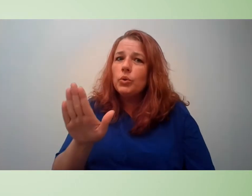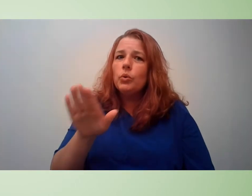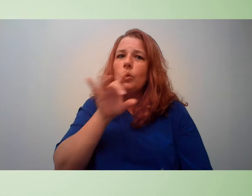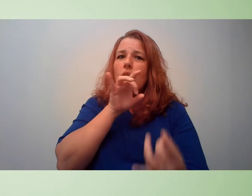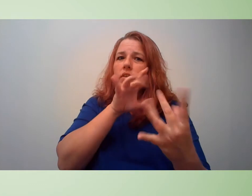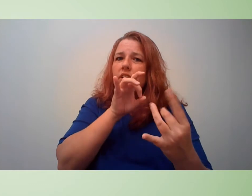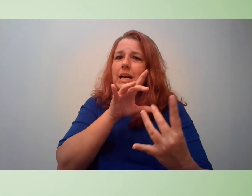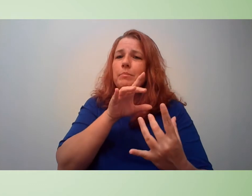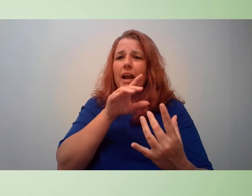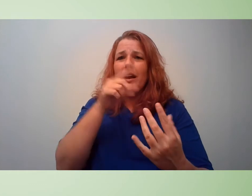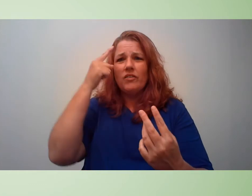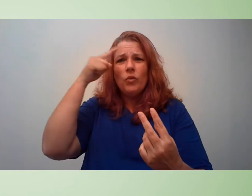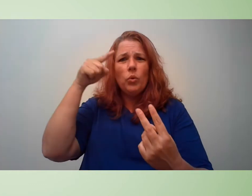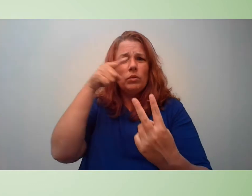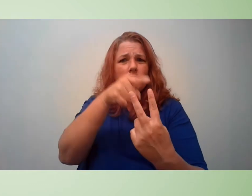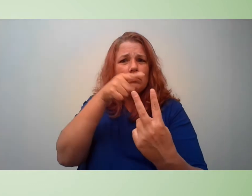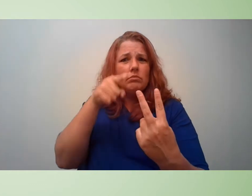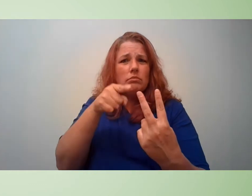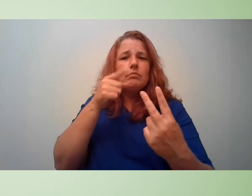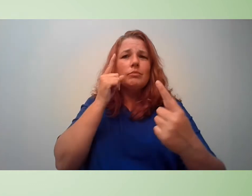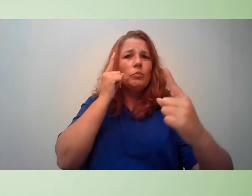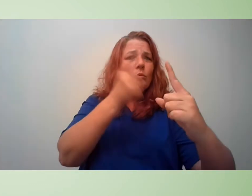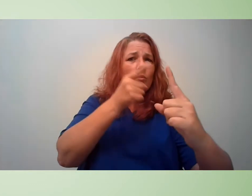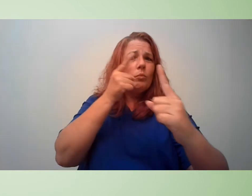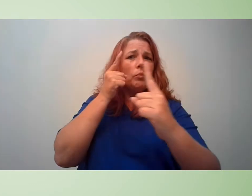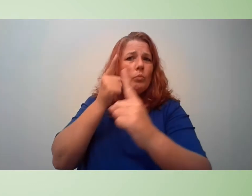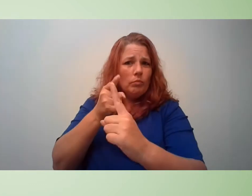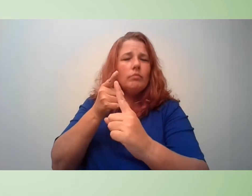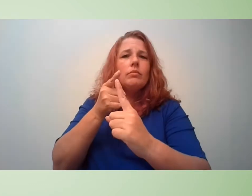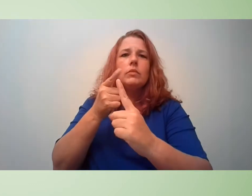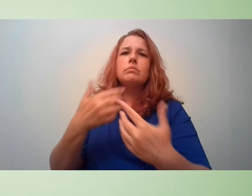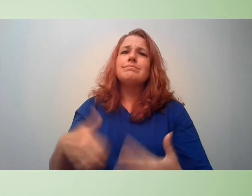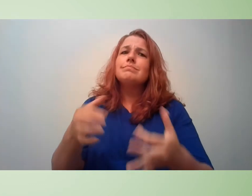final school improvement plan will be published for all to read.